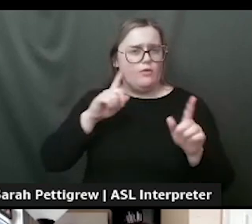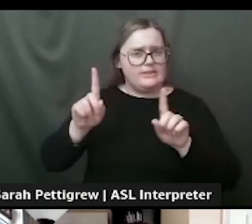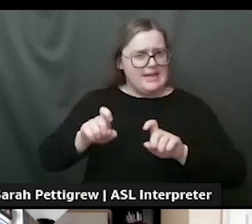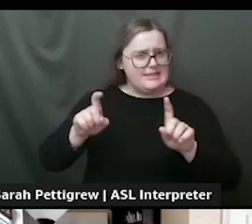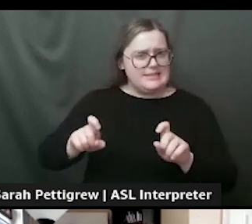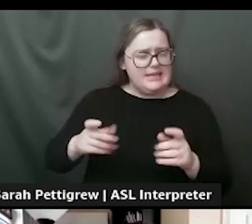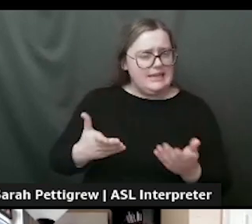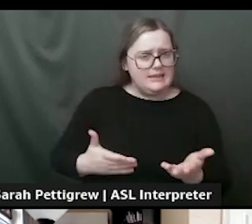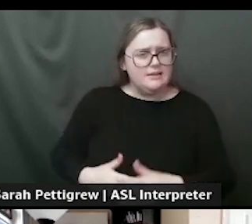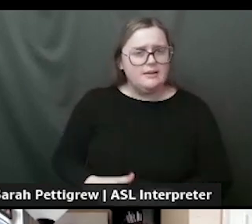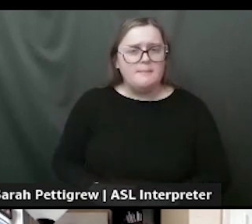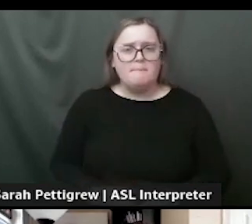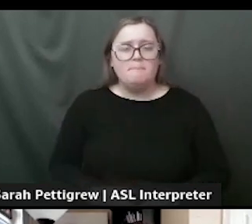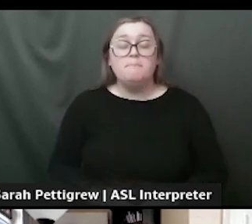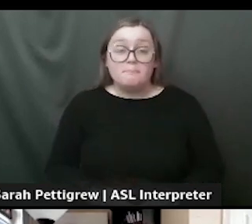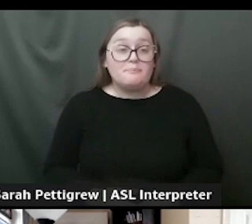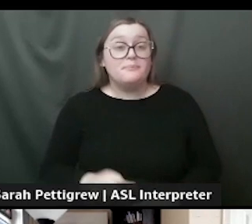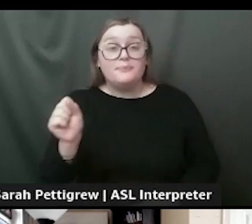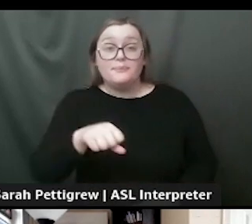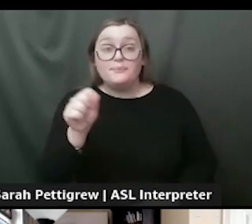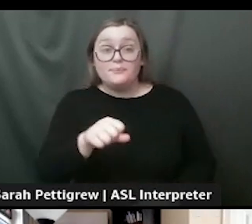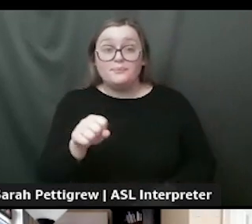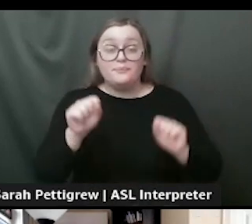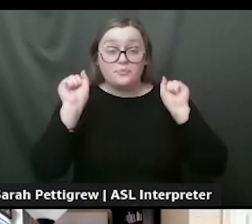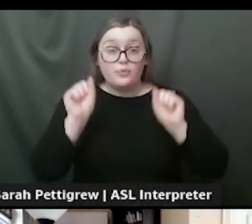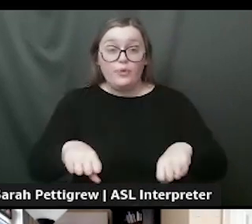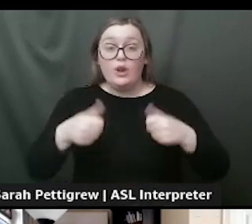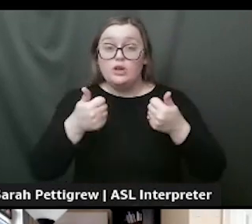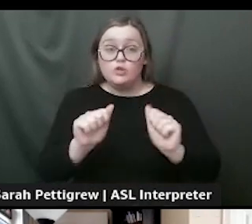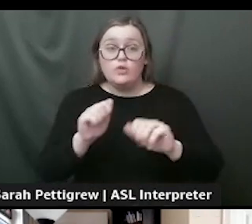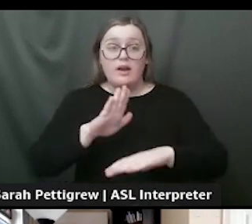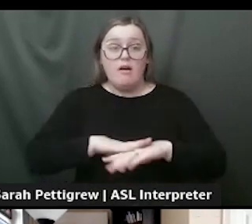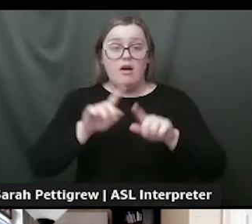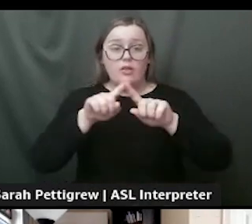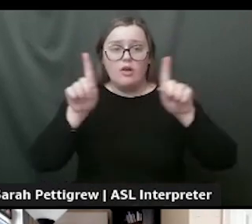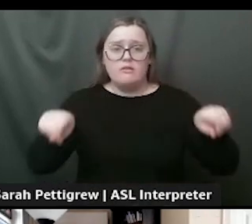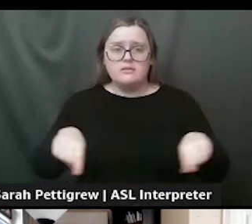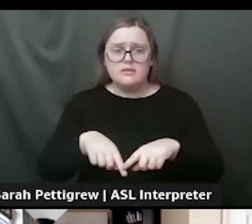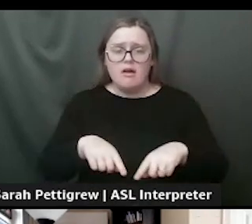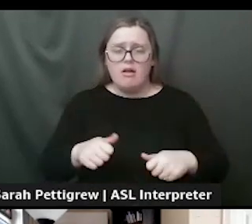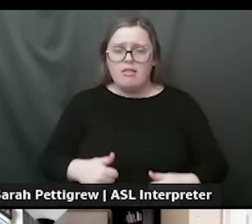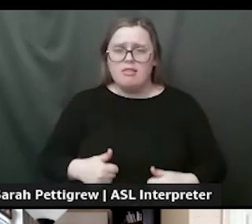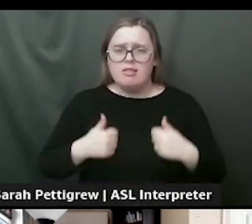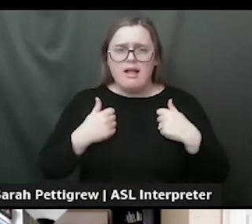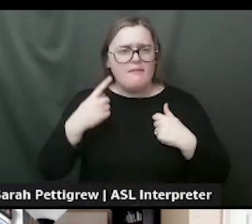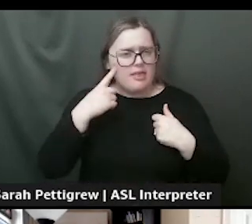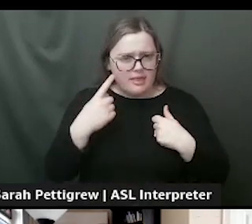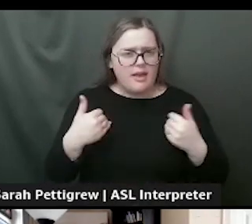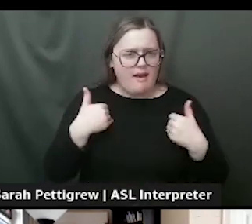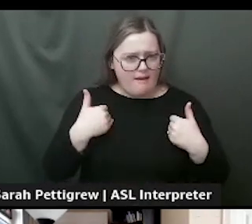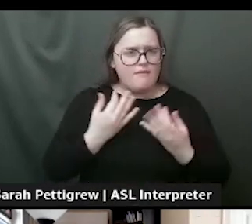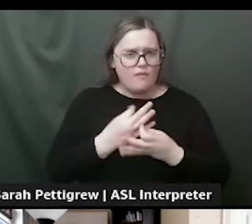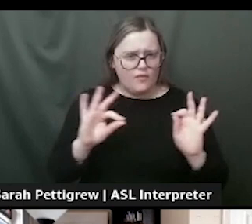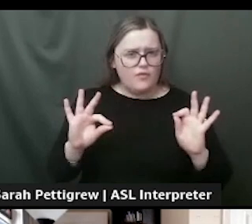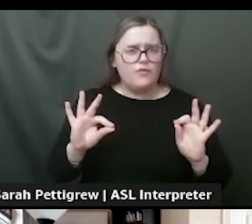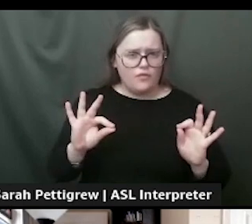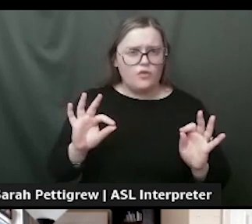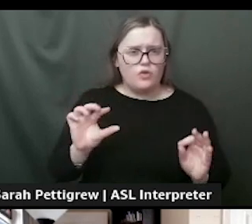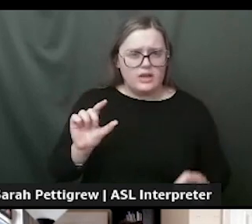out? Yes, you can try it out on the console. I believe we have a free tier. You can go to